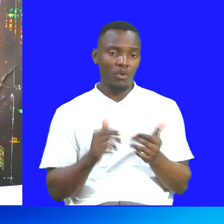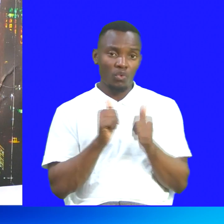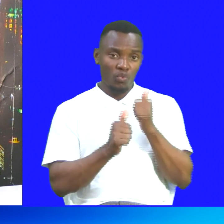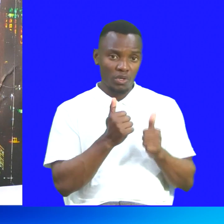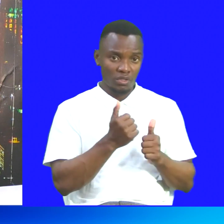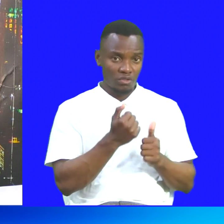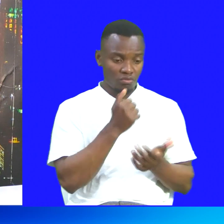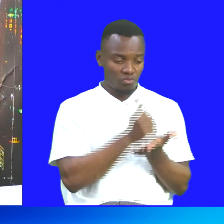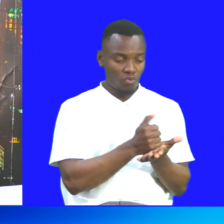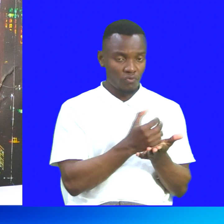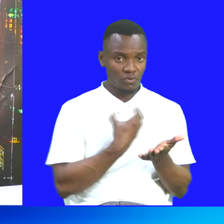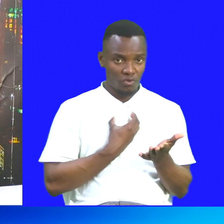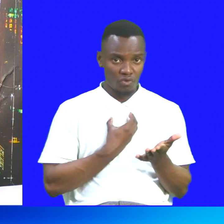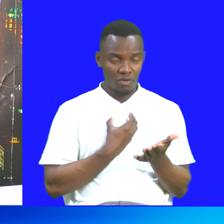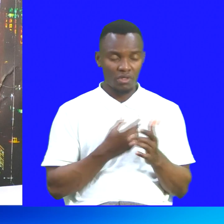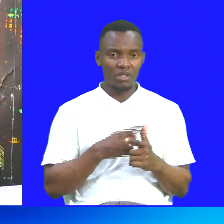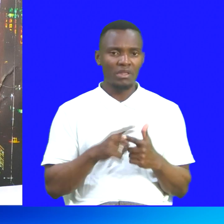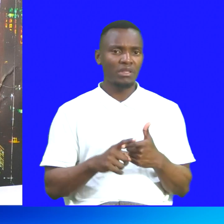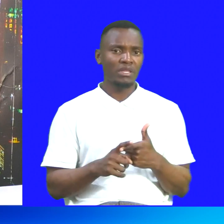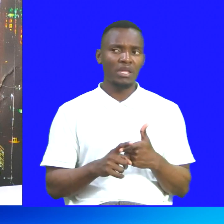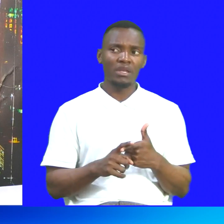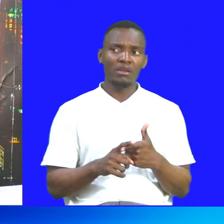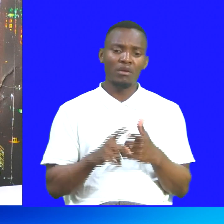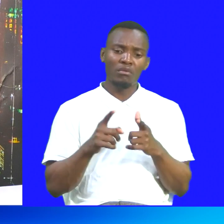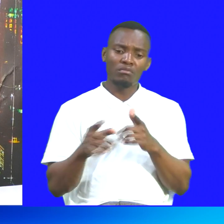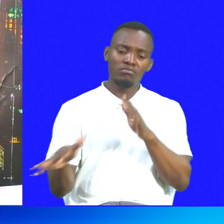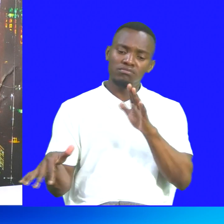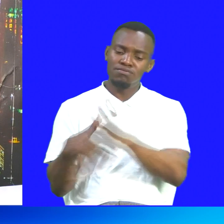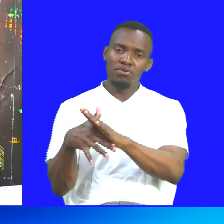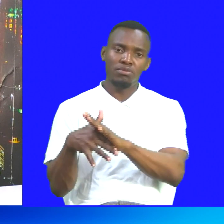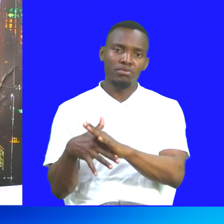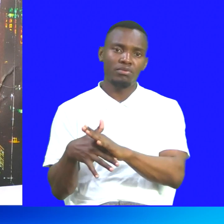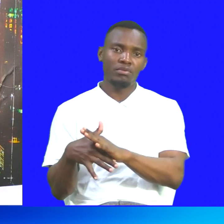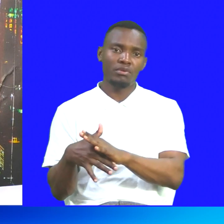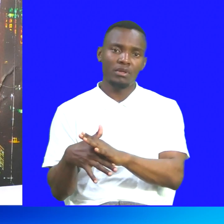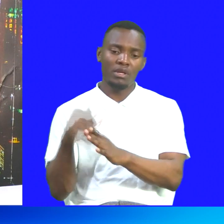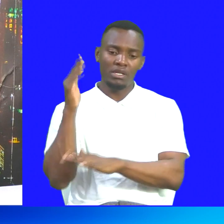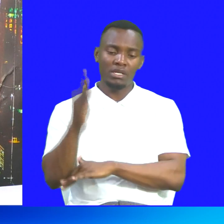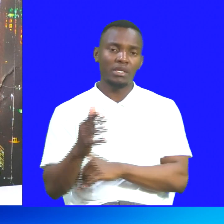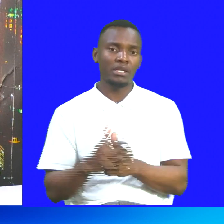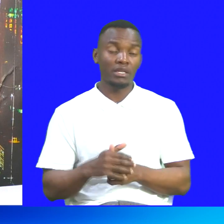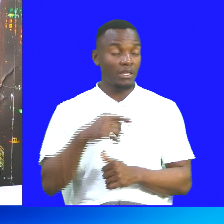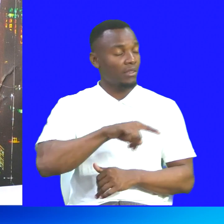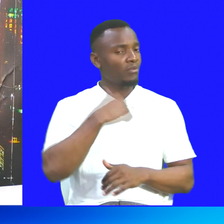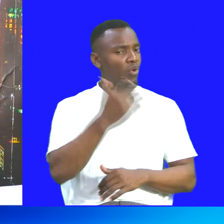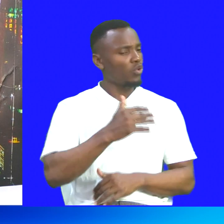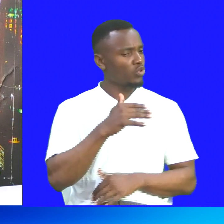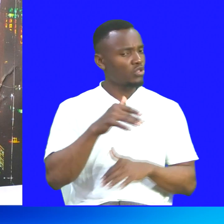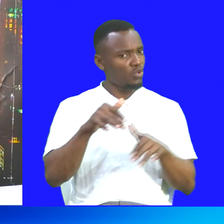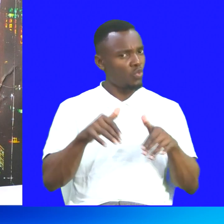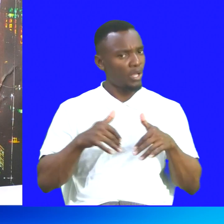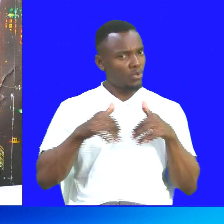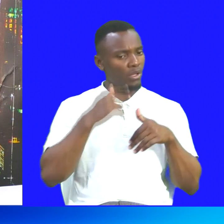office, you hear the person is fired. They look for an excuse so that that